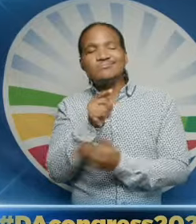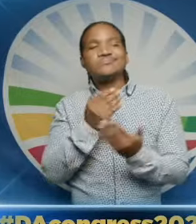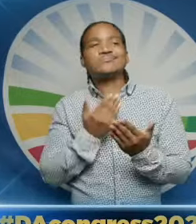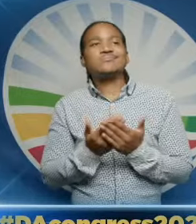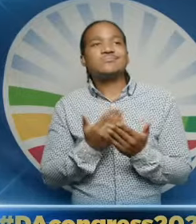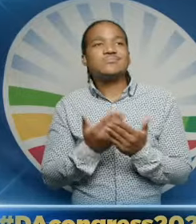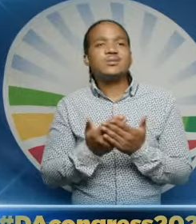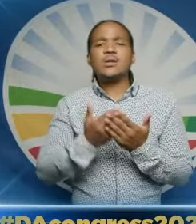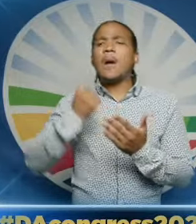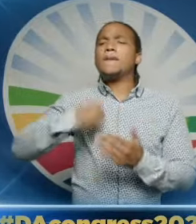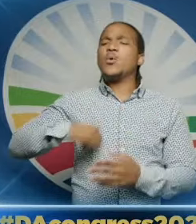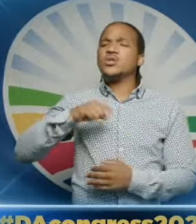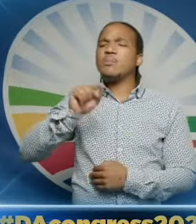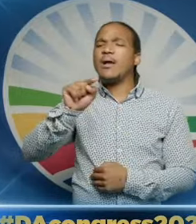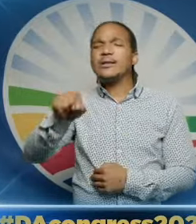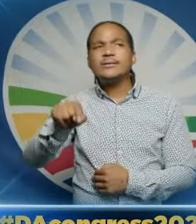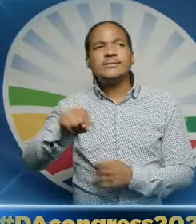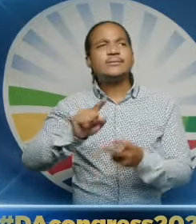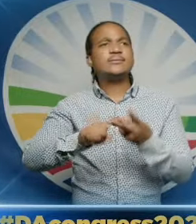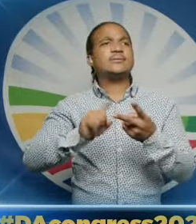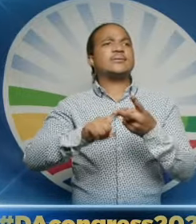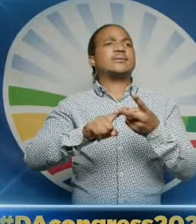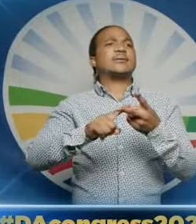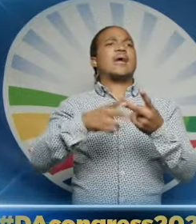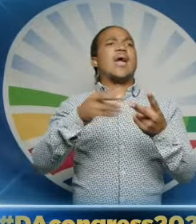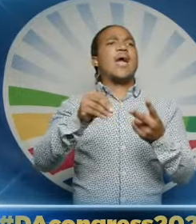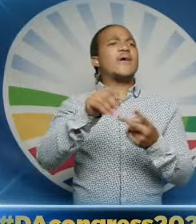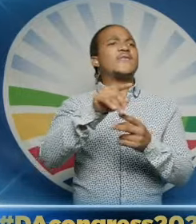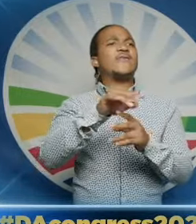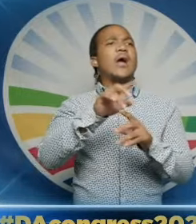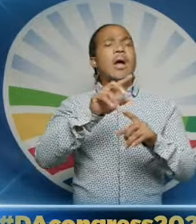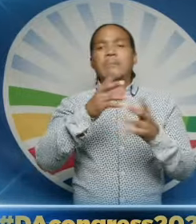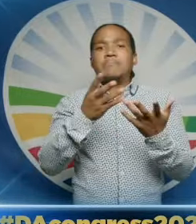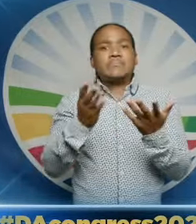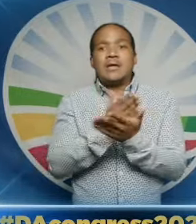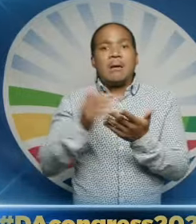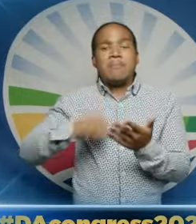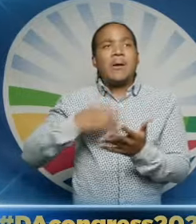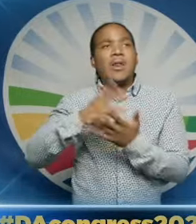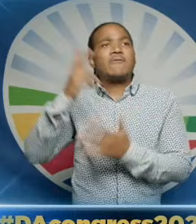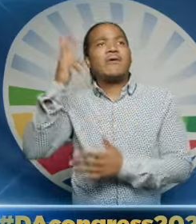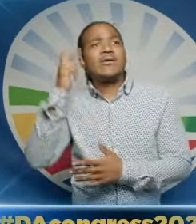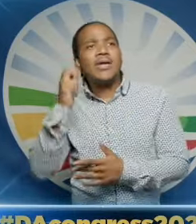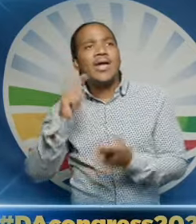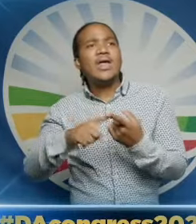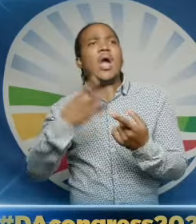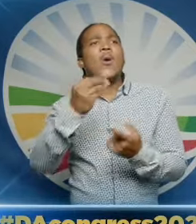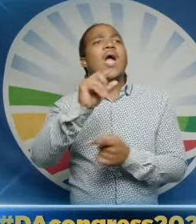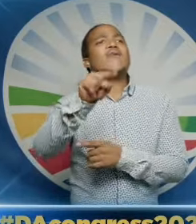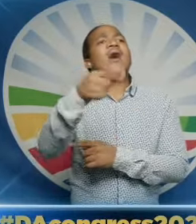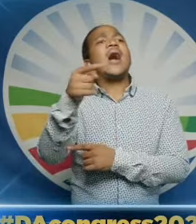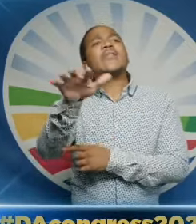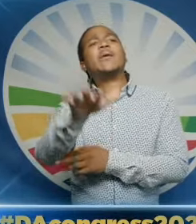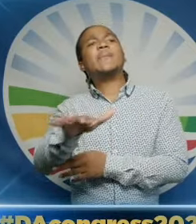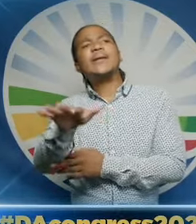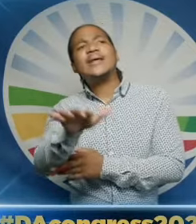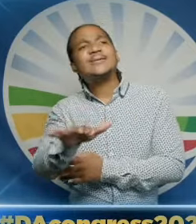in municipalities, in small towns you and I have probably never heard of. There are caucuses in